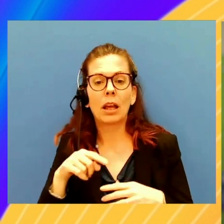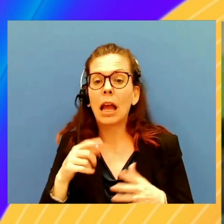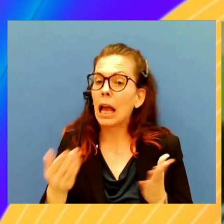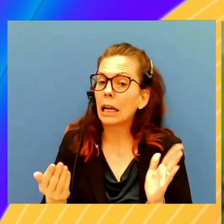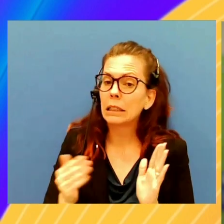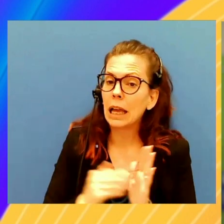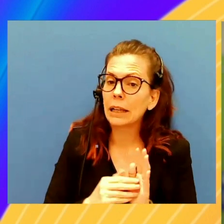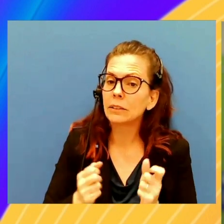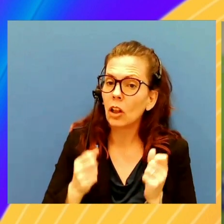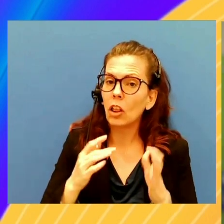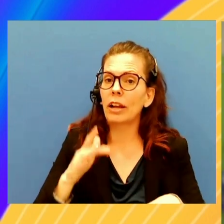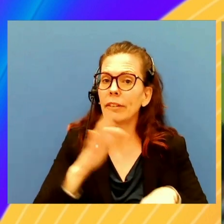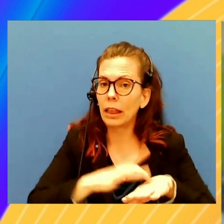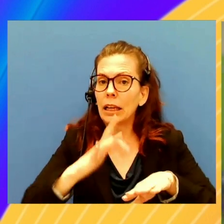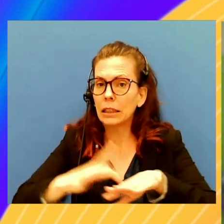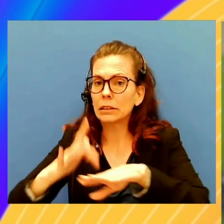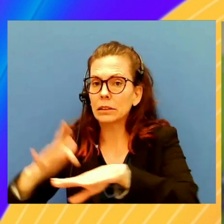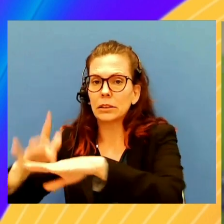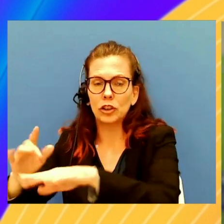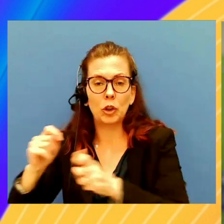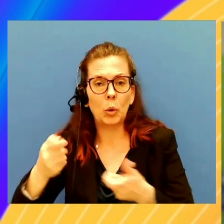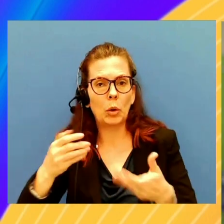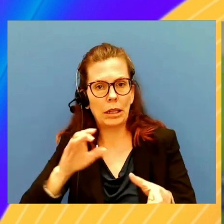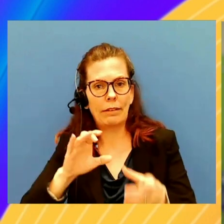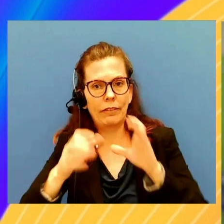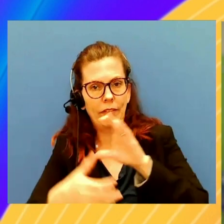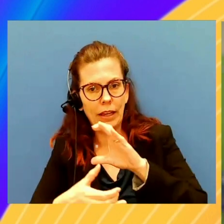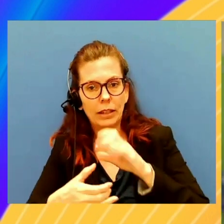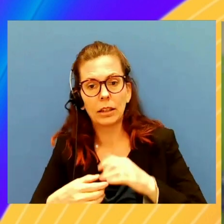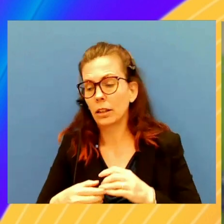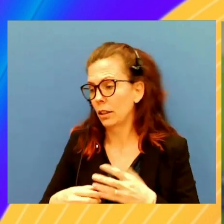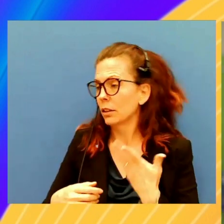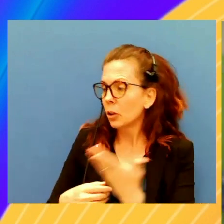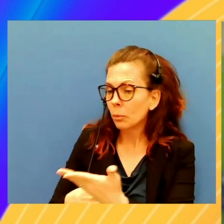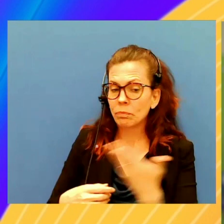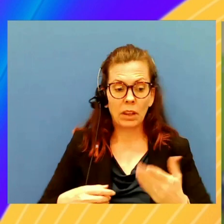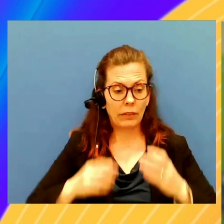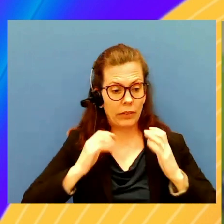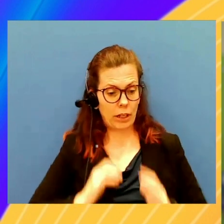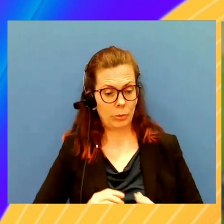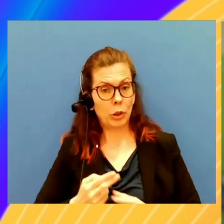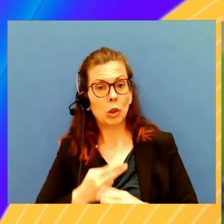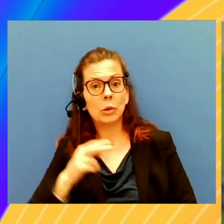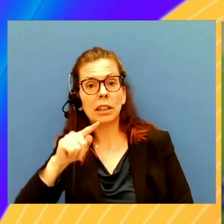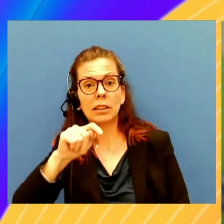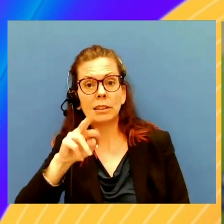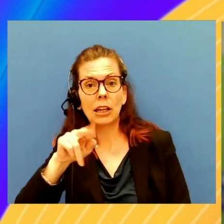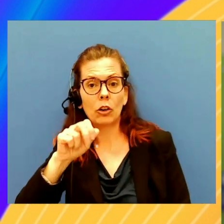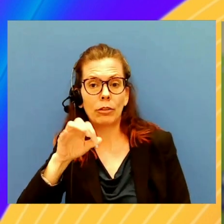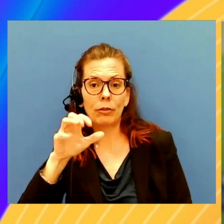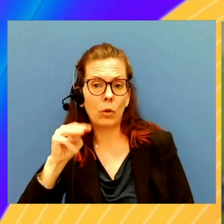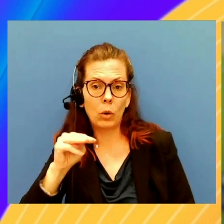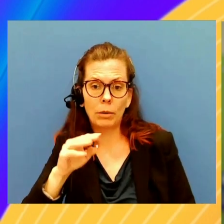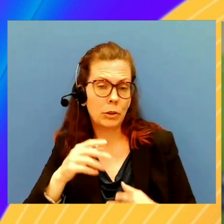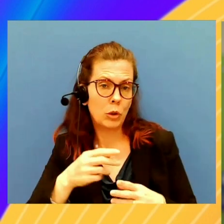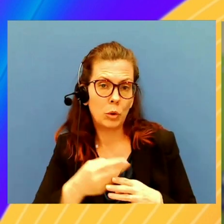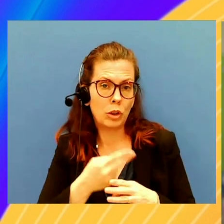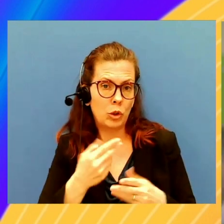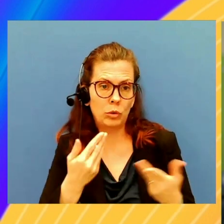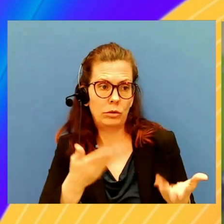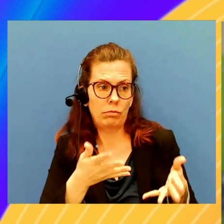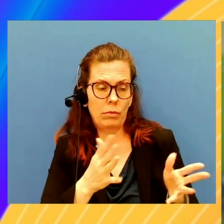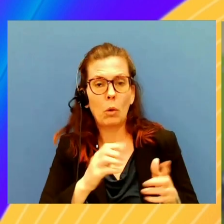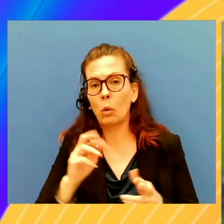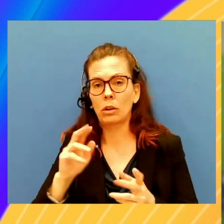a lot of clicks for you to go and configure. Customer comes, use these Terraform modules, either use it as it is or make